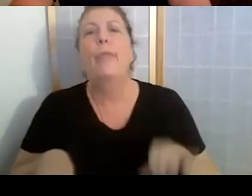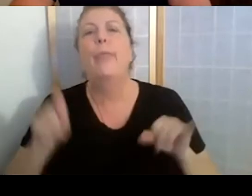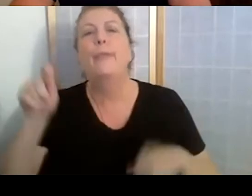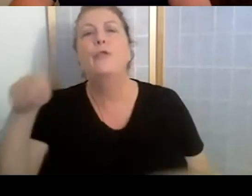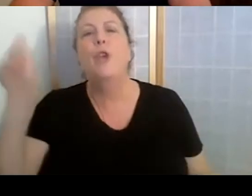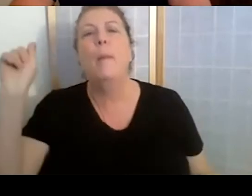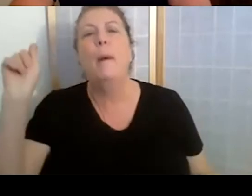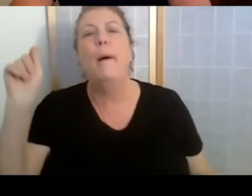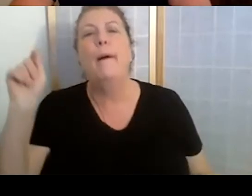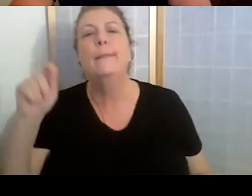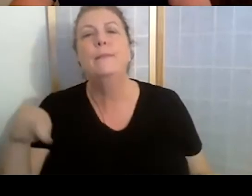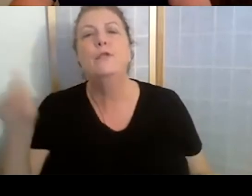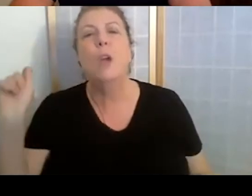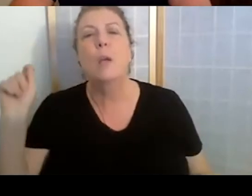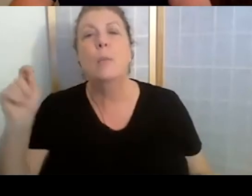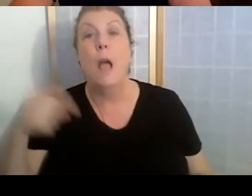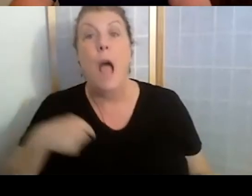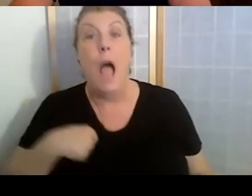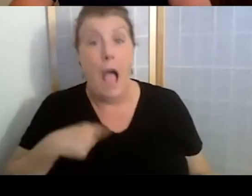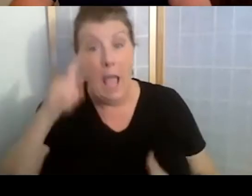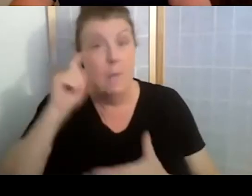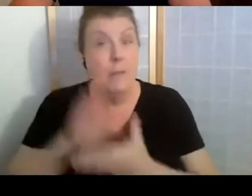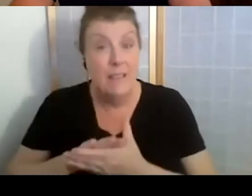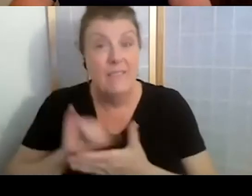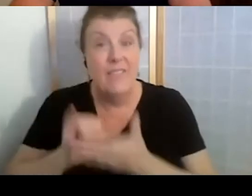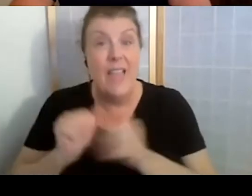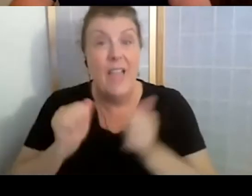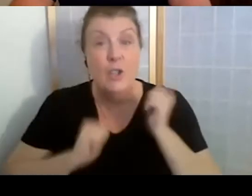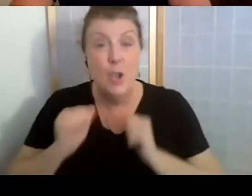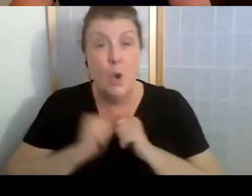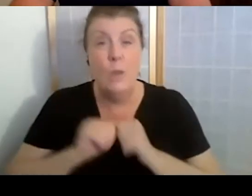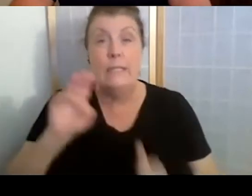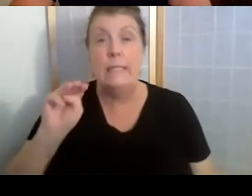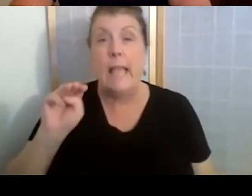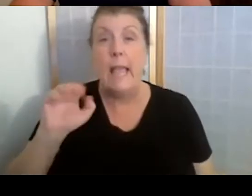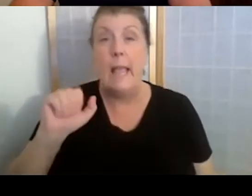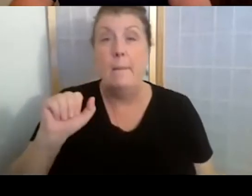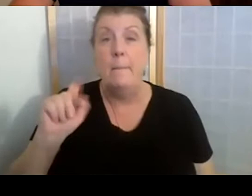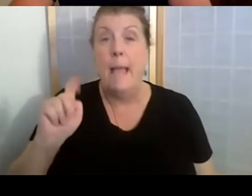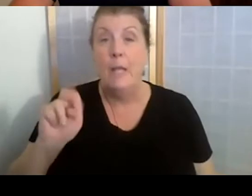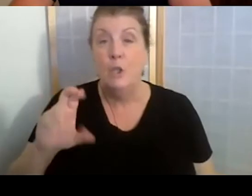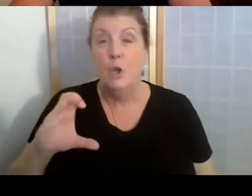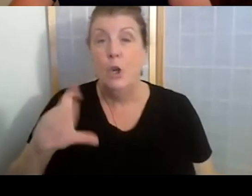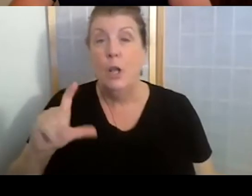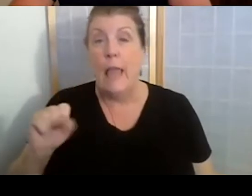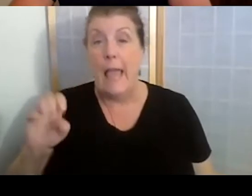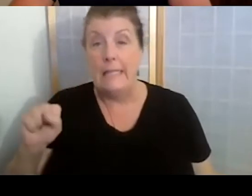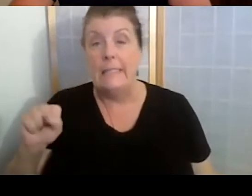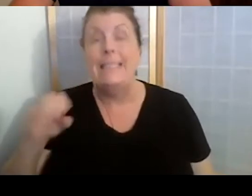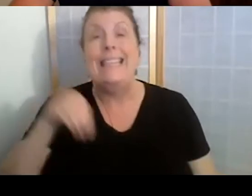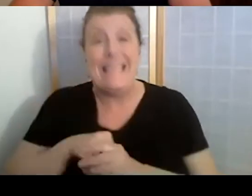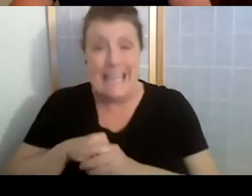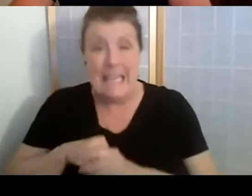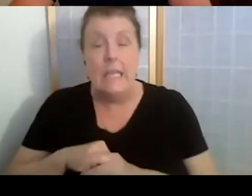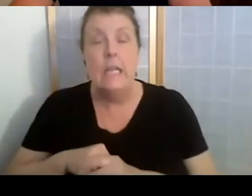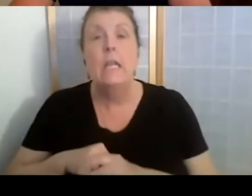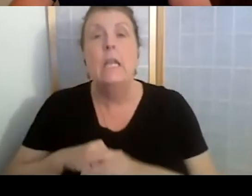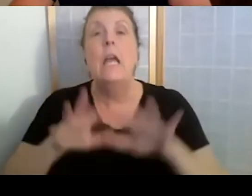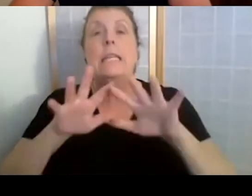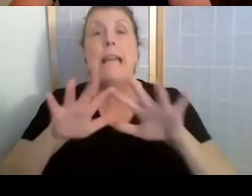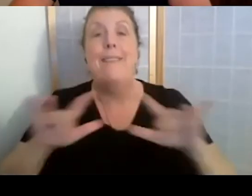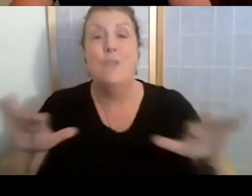that the show is a masterclass in diversity casting because it did not feel perfunctory. It felt like it